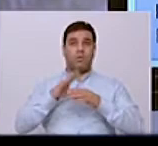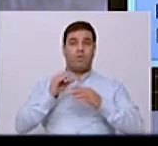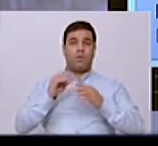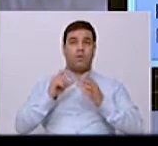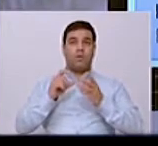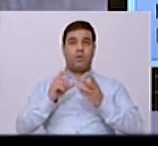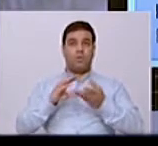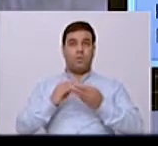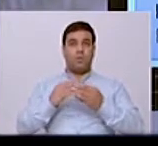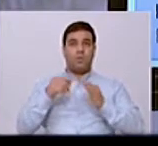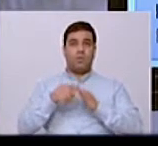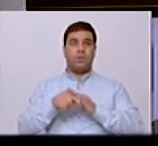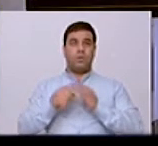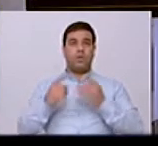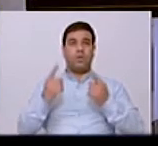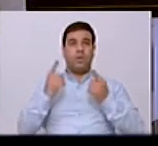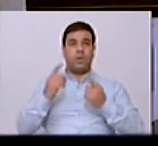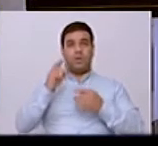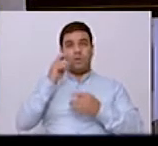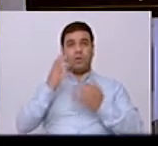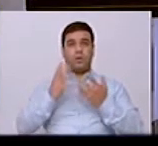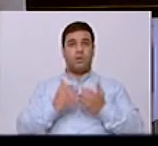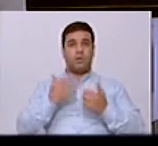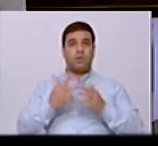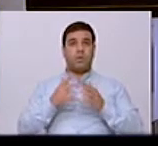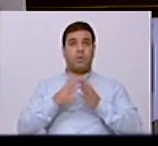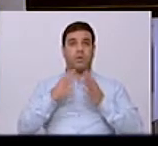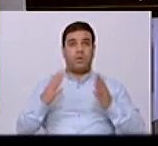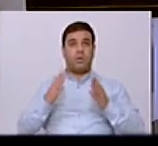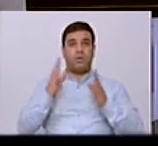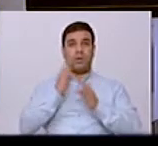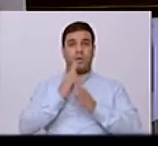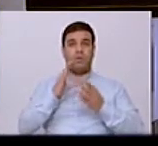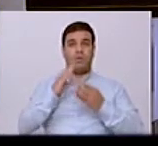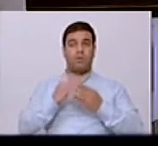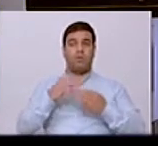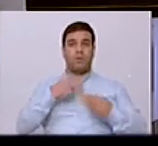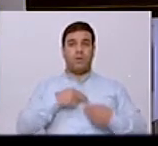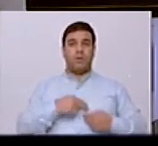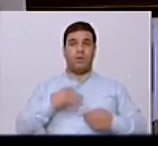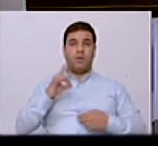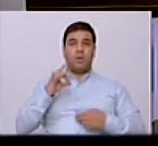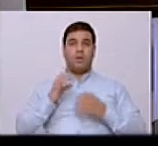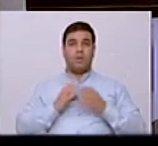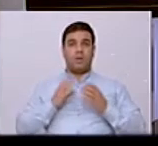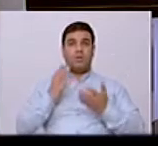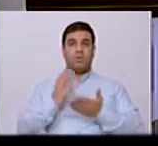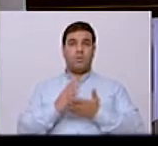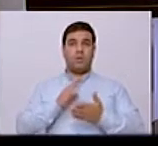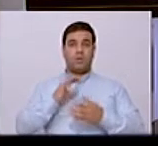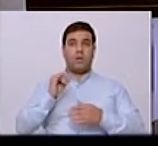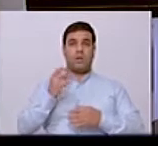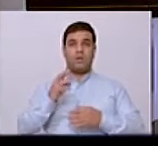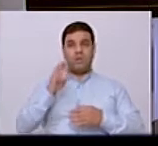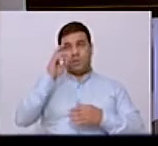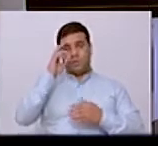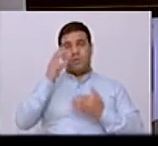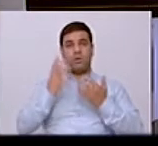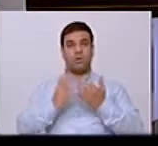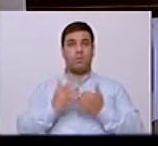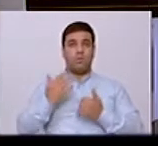bo'yicha yirik davlatlar hisoblanib, katta tabiiy va mehnat resurs salohiyatiga ega bo'lgan Osiyo davlatlari